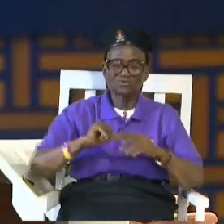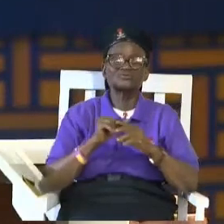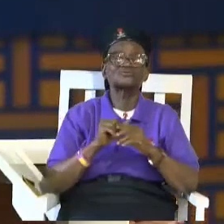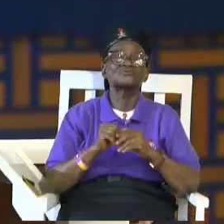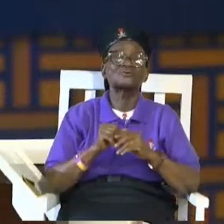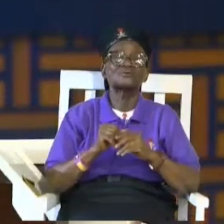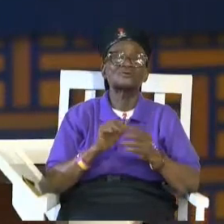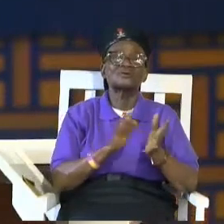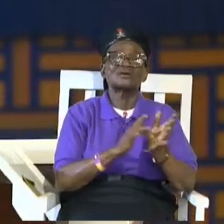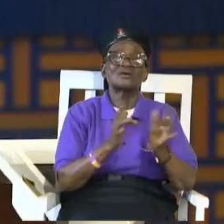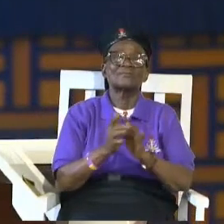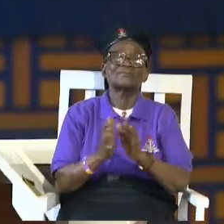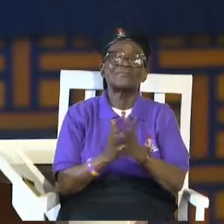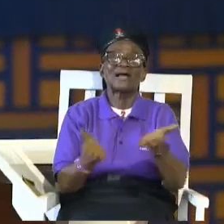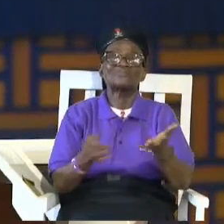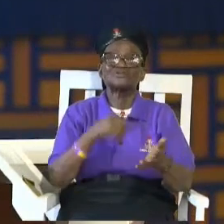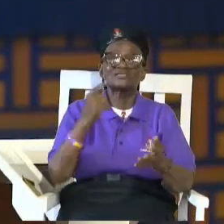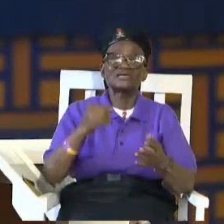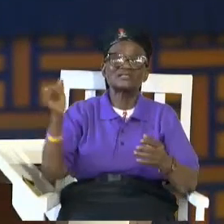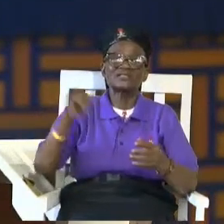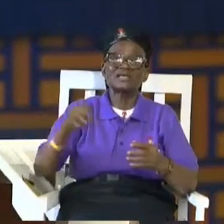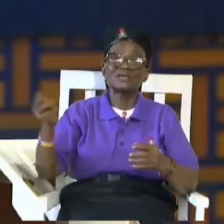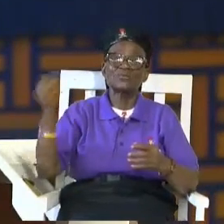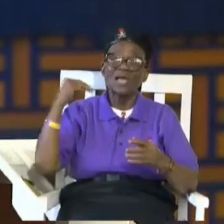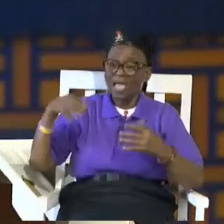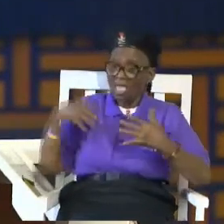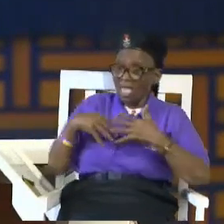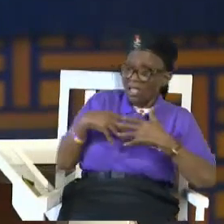the Bible said they were afraid.